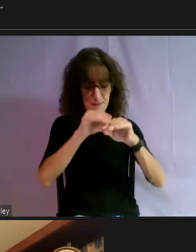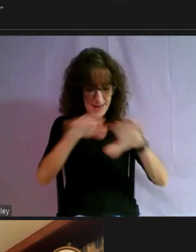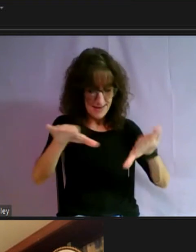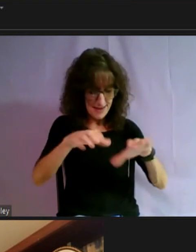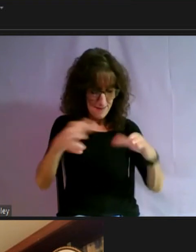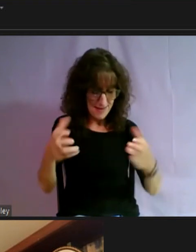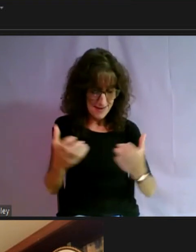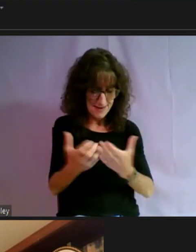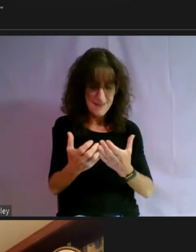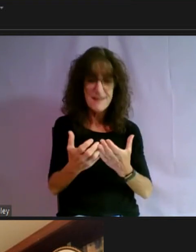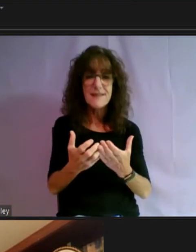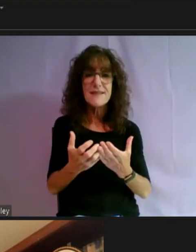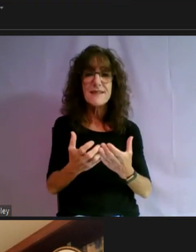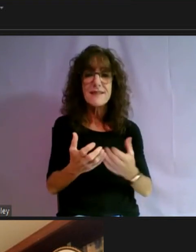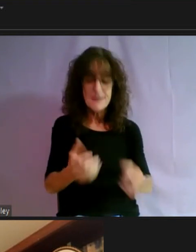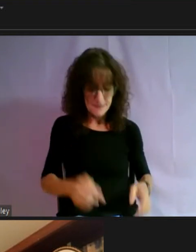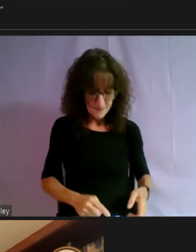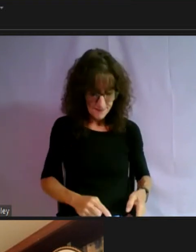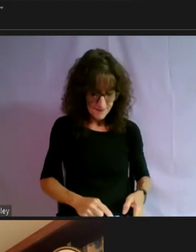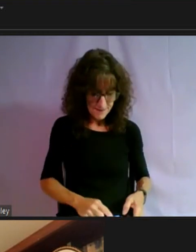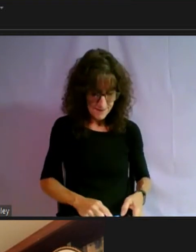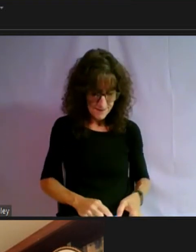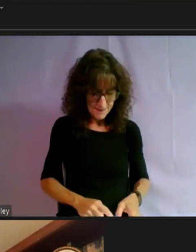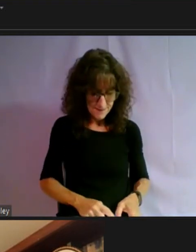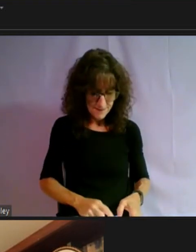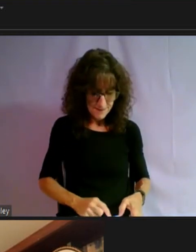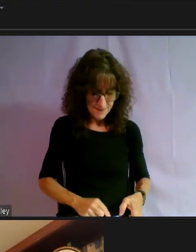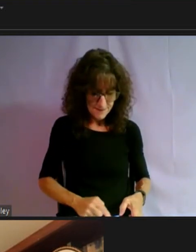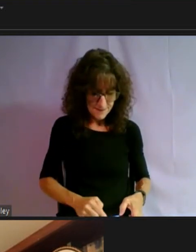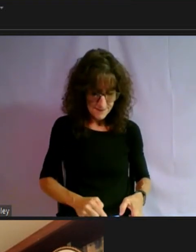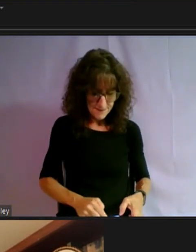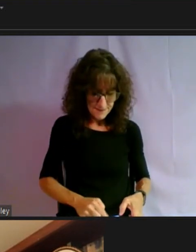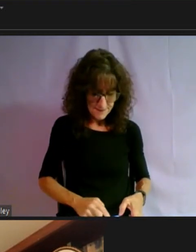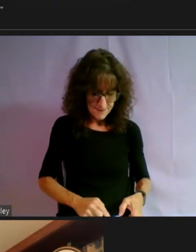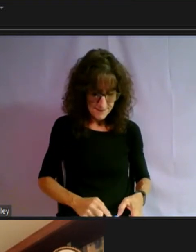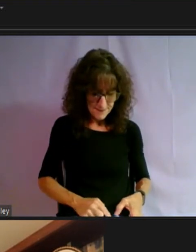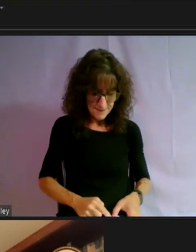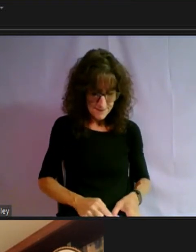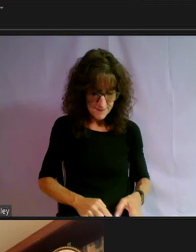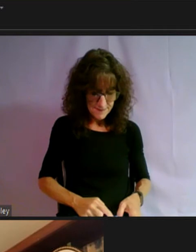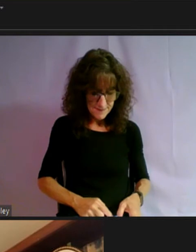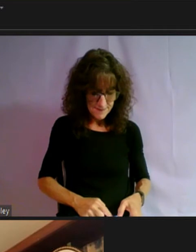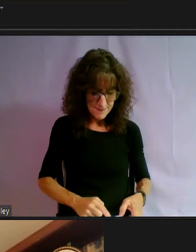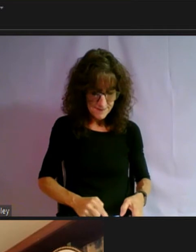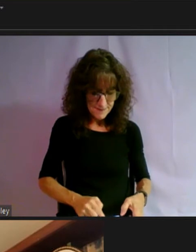really a public health issue, because your choices affect others as well.